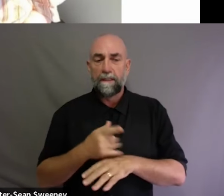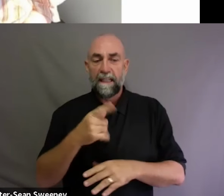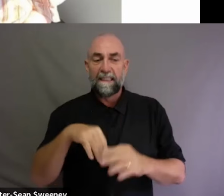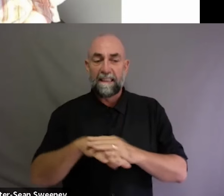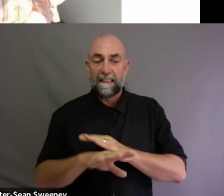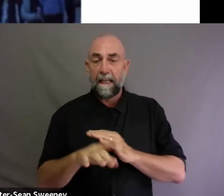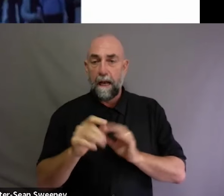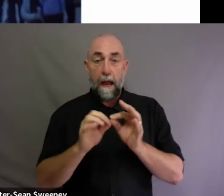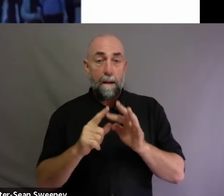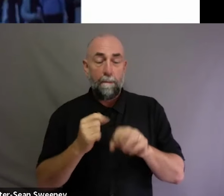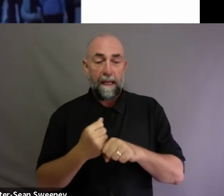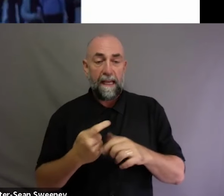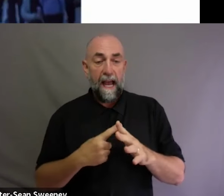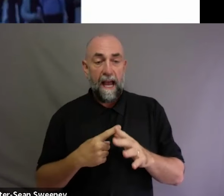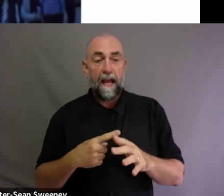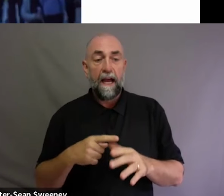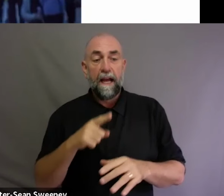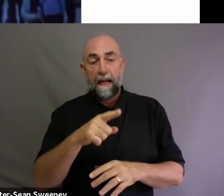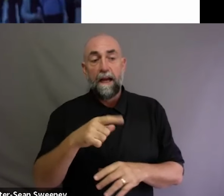image here, and